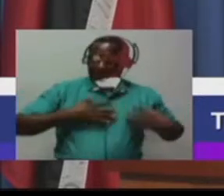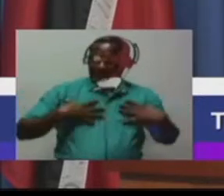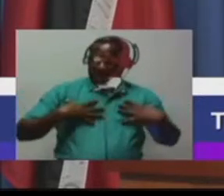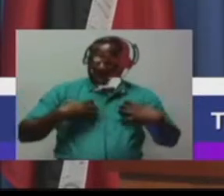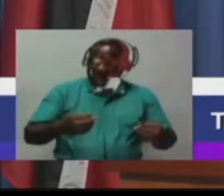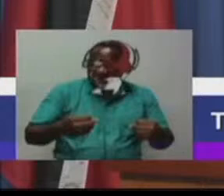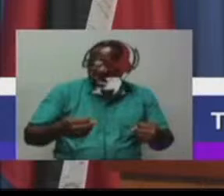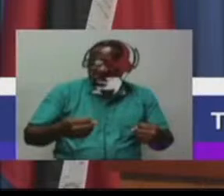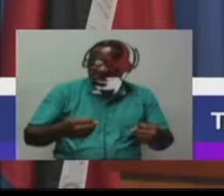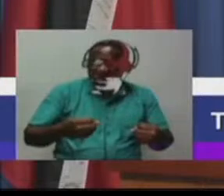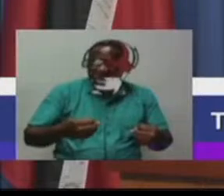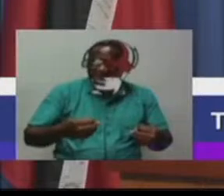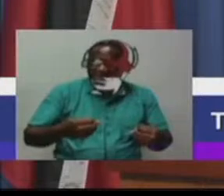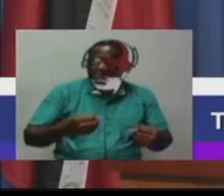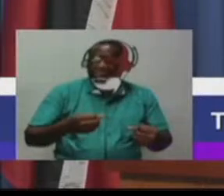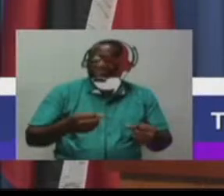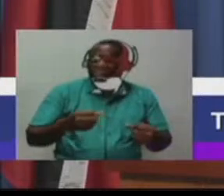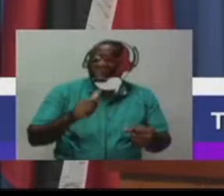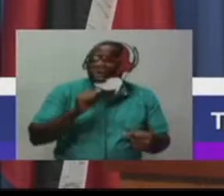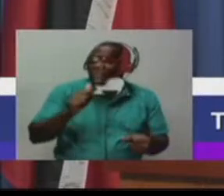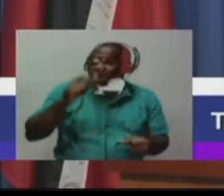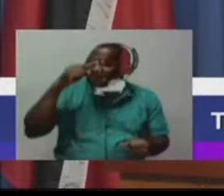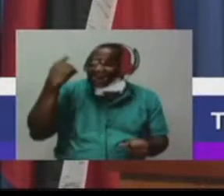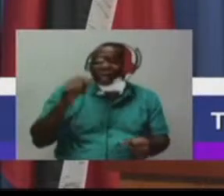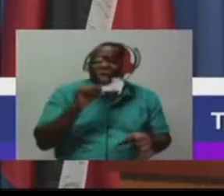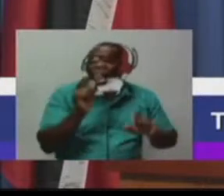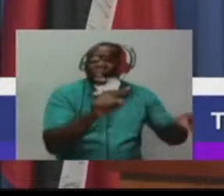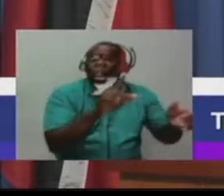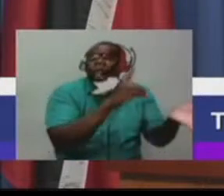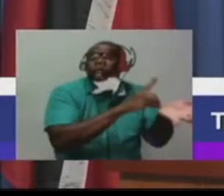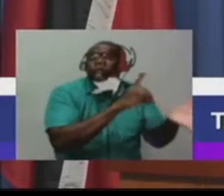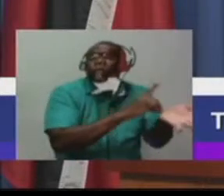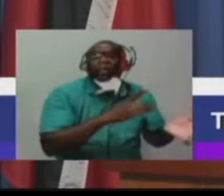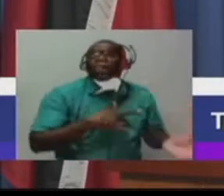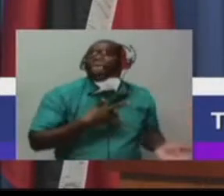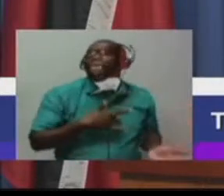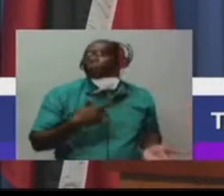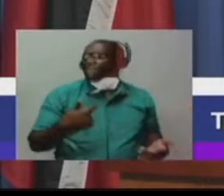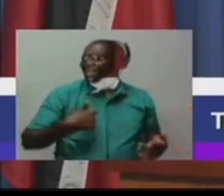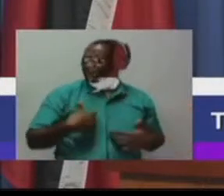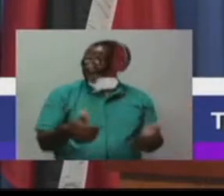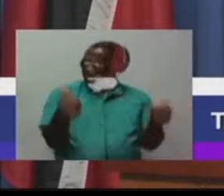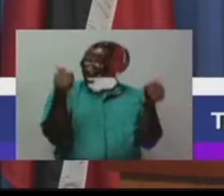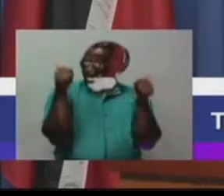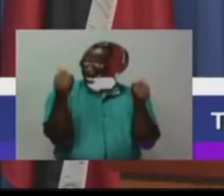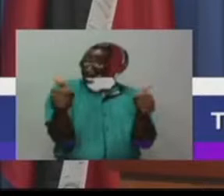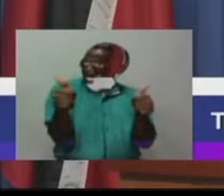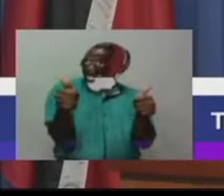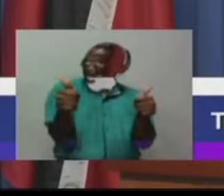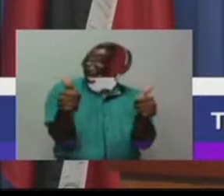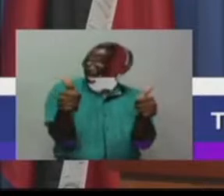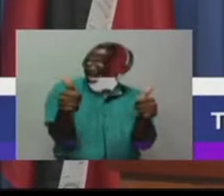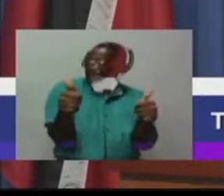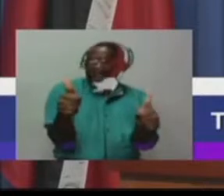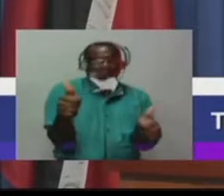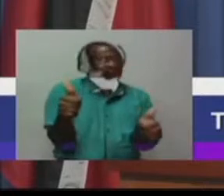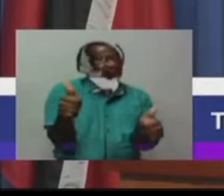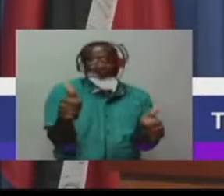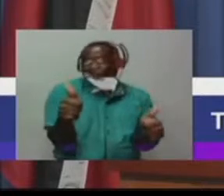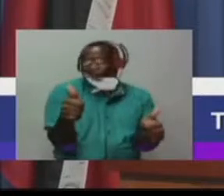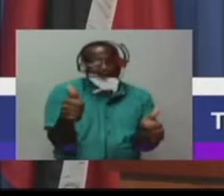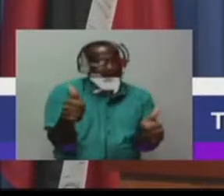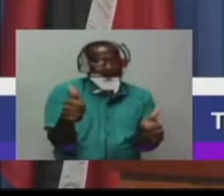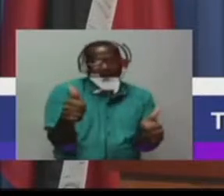okay, but you may not be. So it is important that you do your primary health care